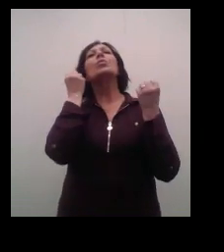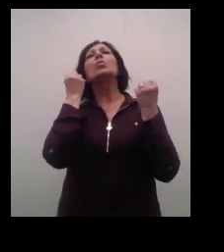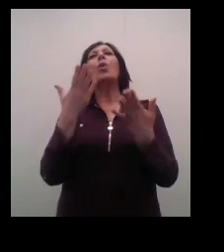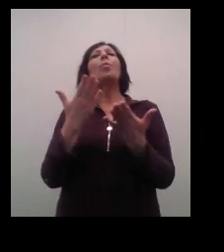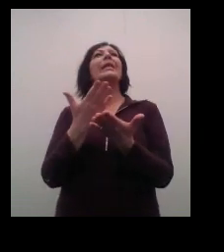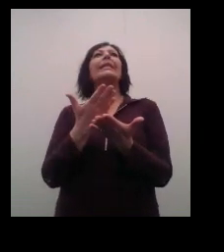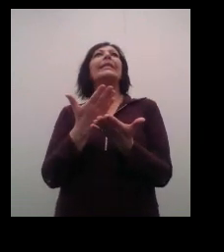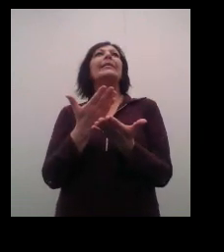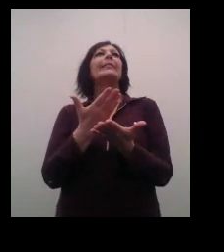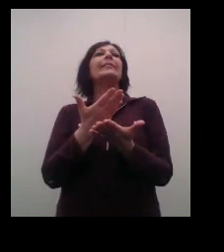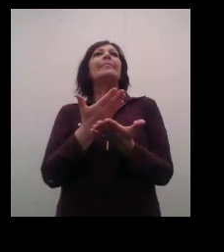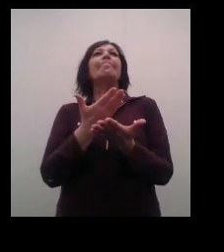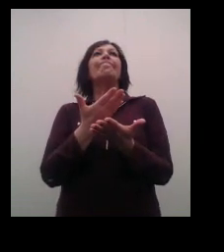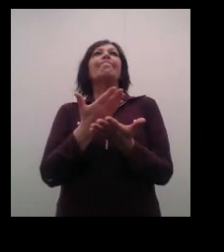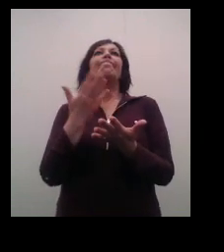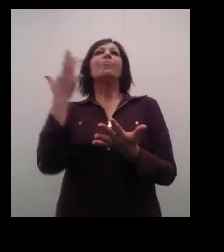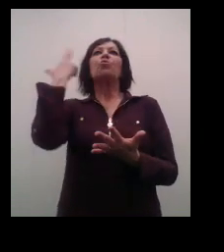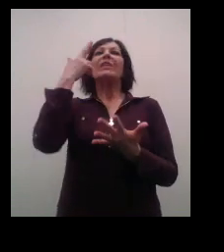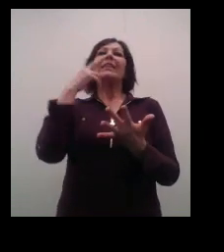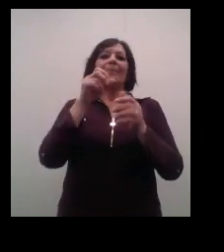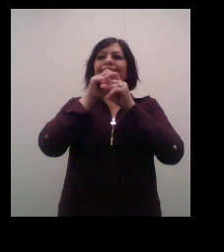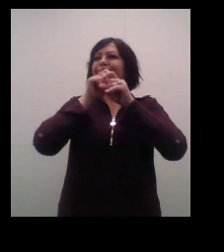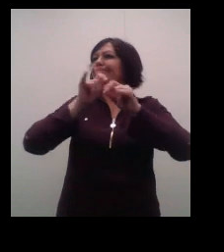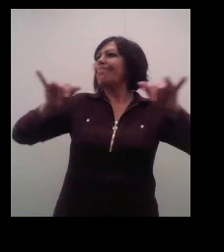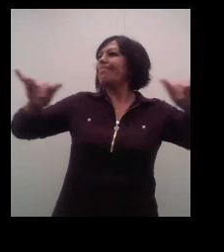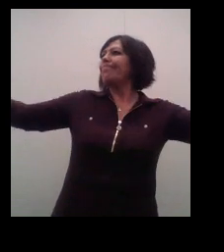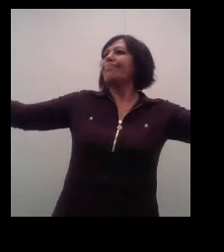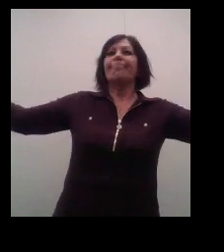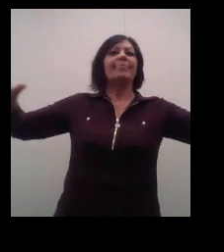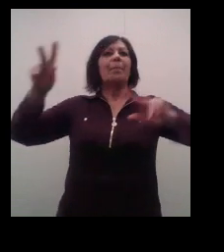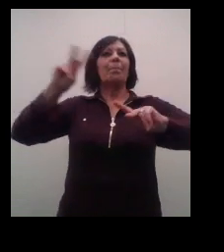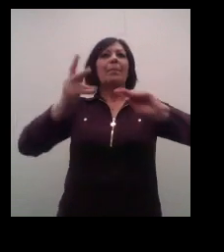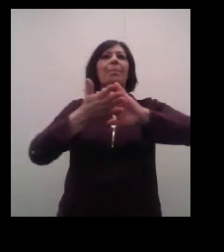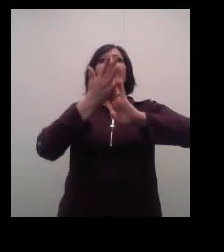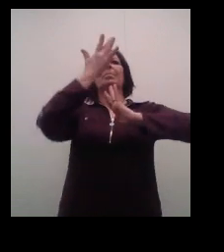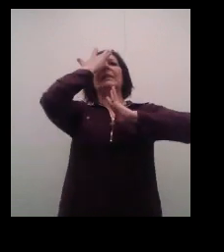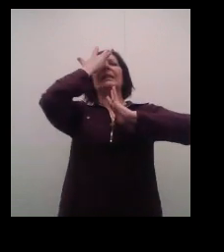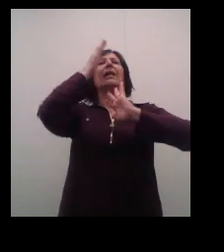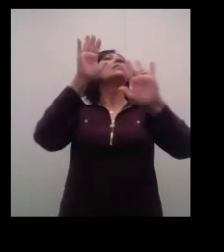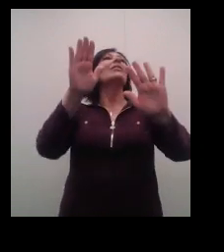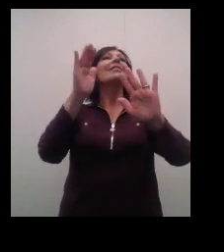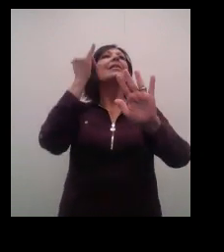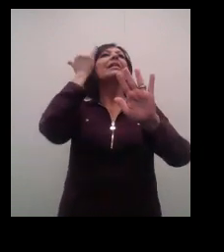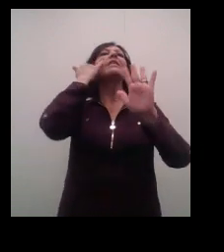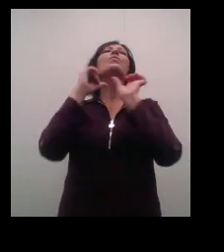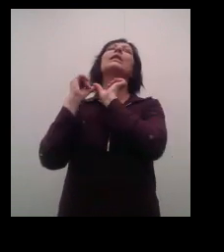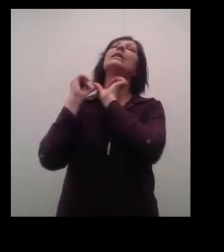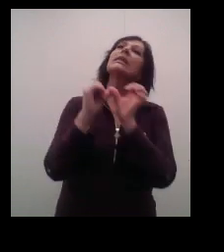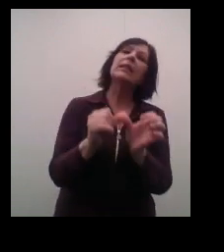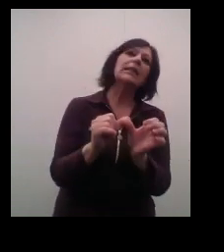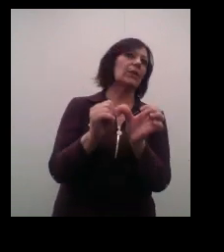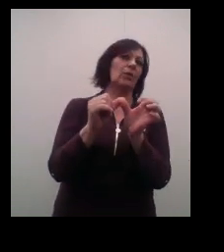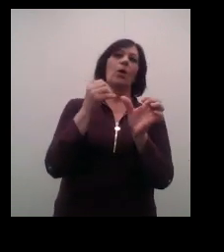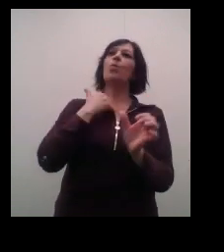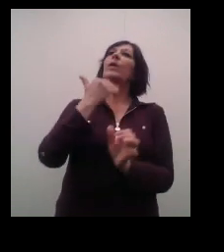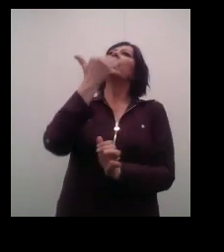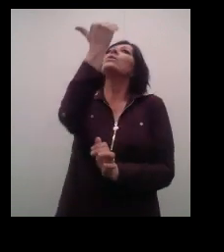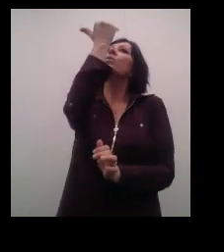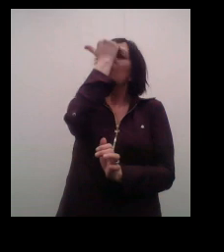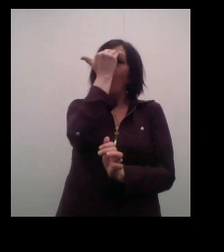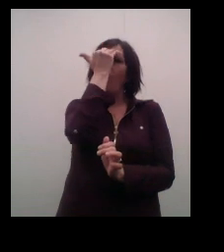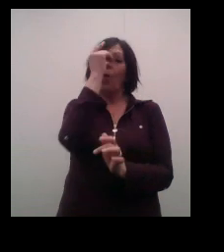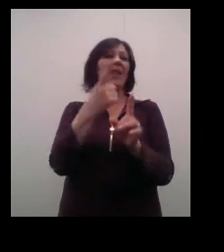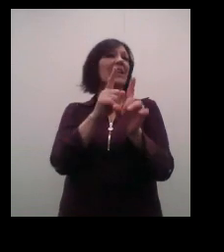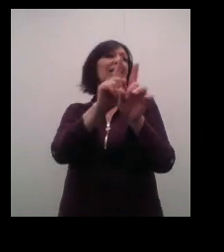that affect transmission in our community that would lead to people being hospitalized. So we know that these